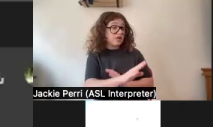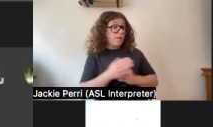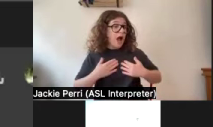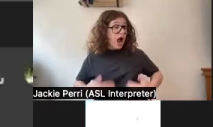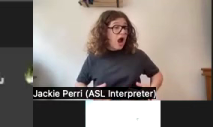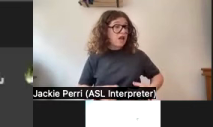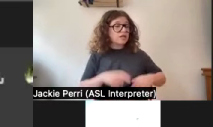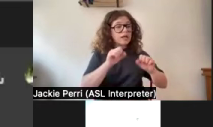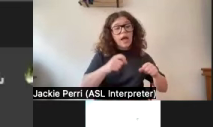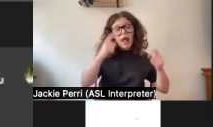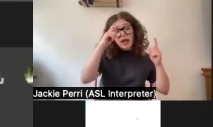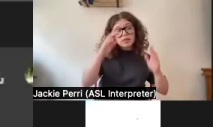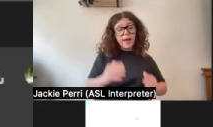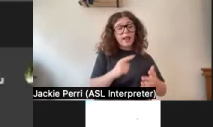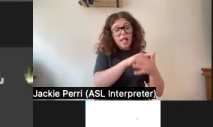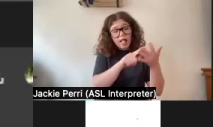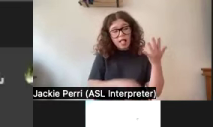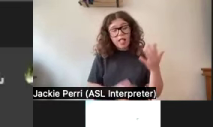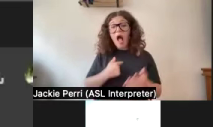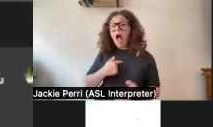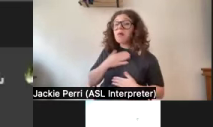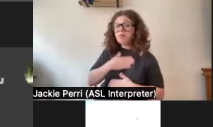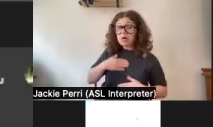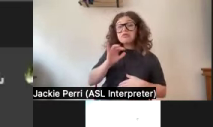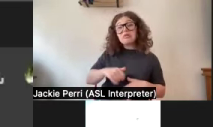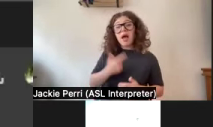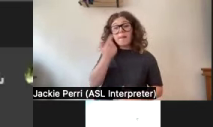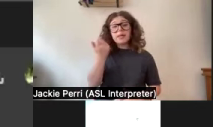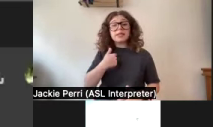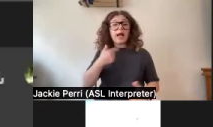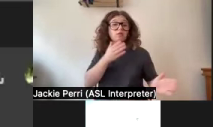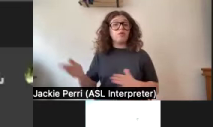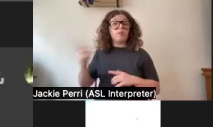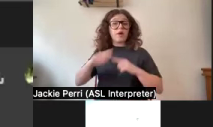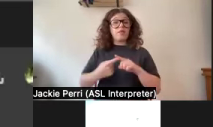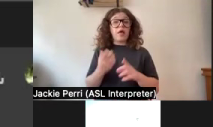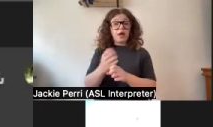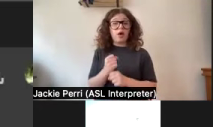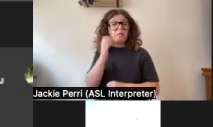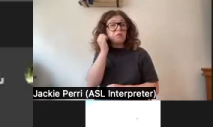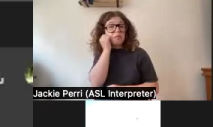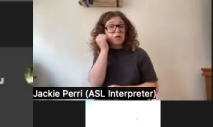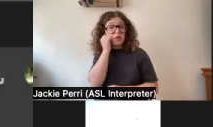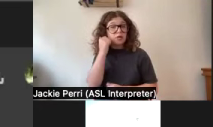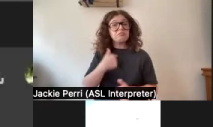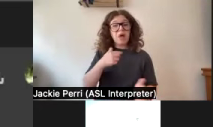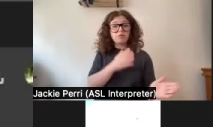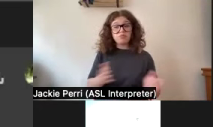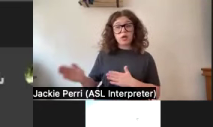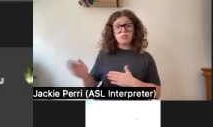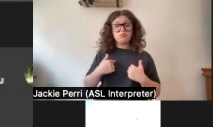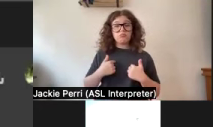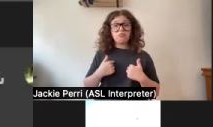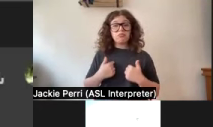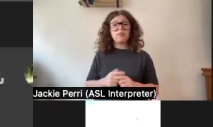can expect. And I did appreciate that, because I was prepared when I had my period for that. And then in